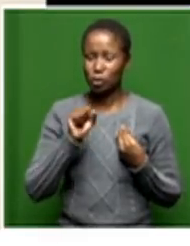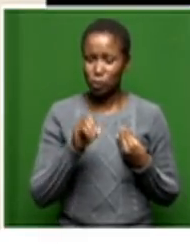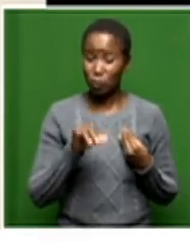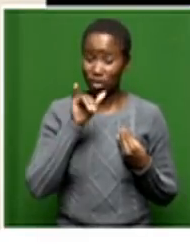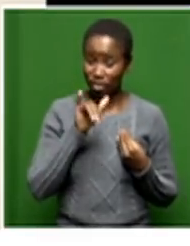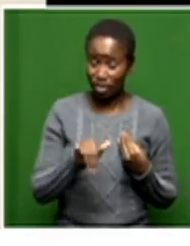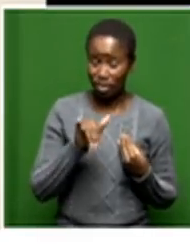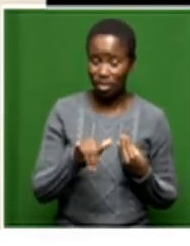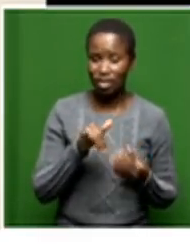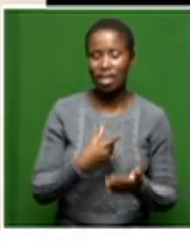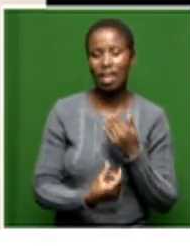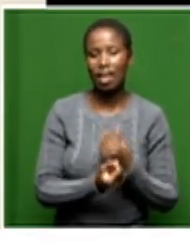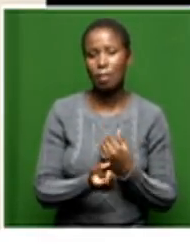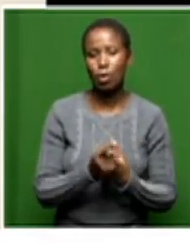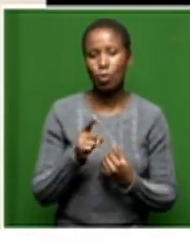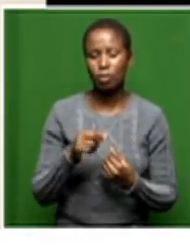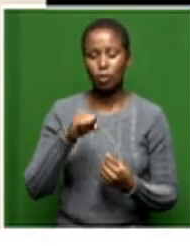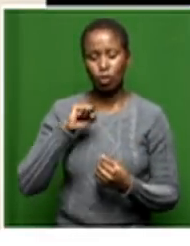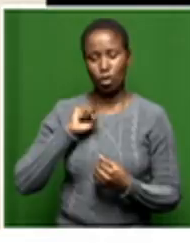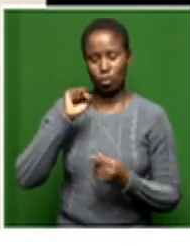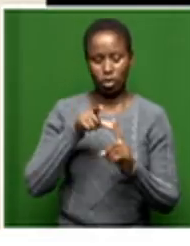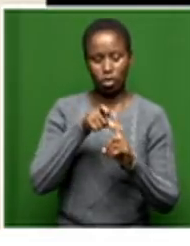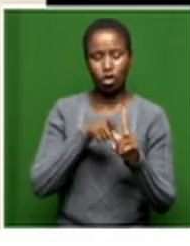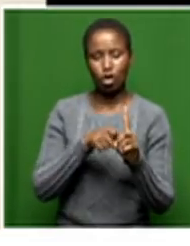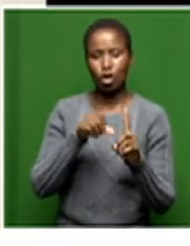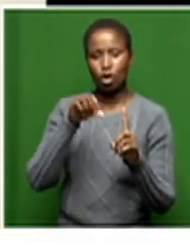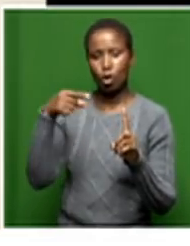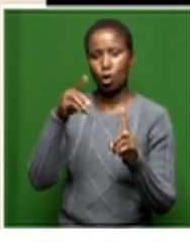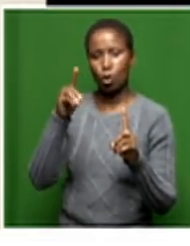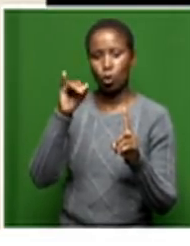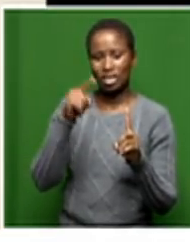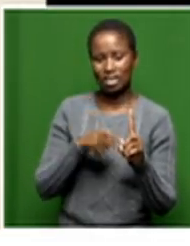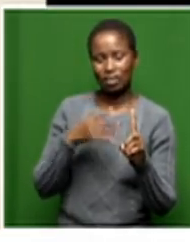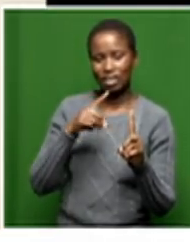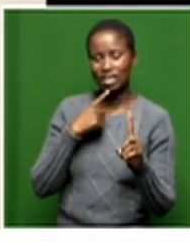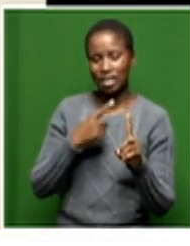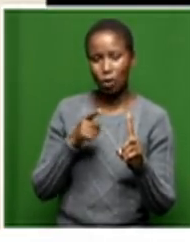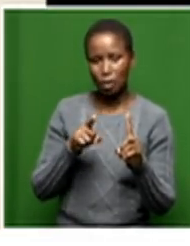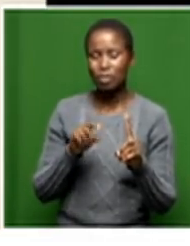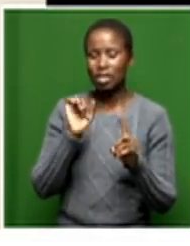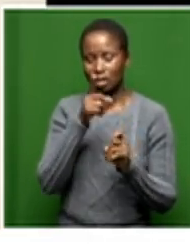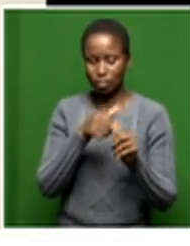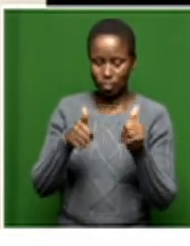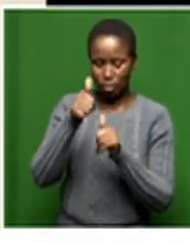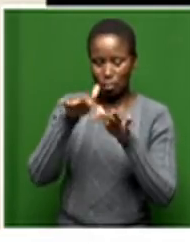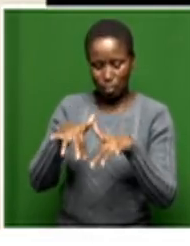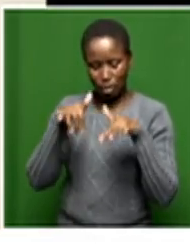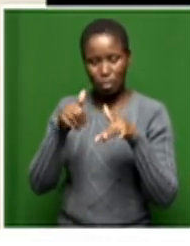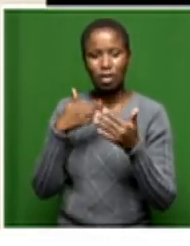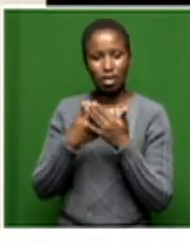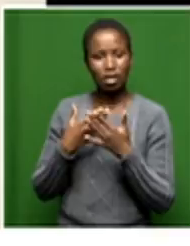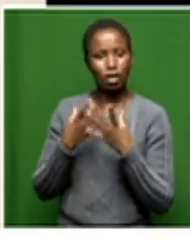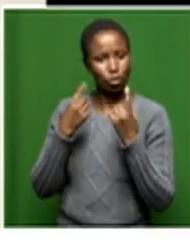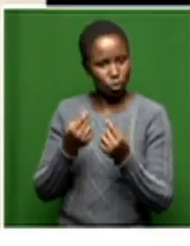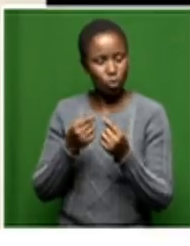what Comrade Themba Godi is saying, that it's the executive authority of Parliament that can stamp its authority